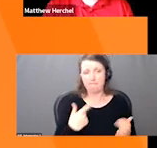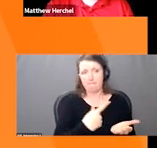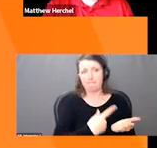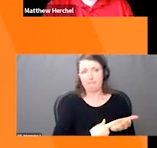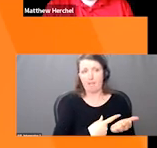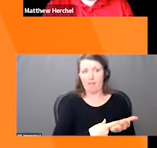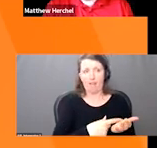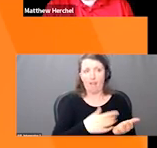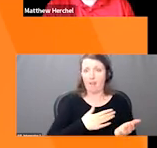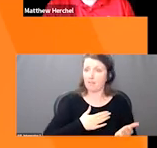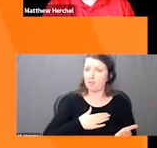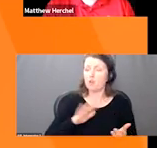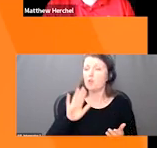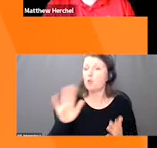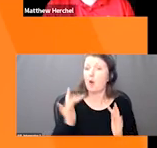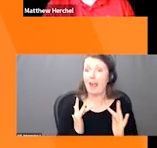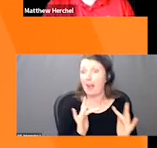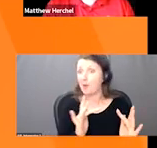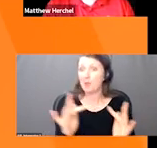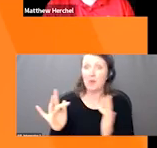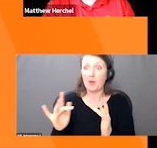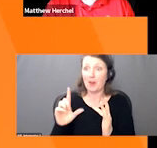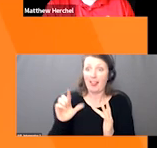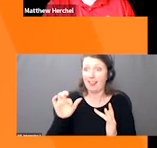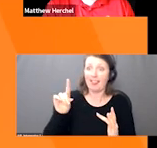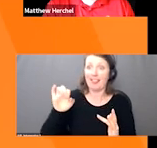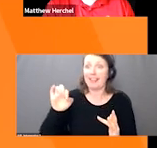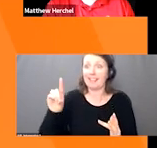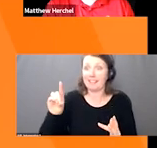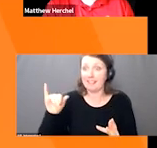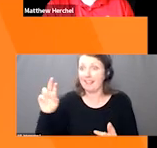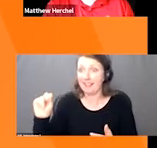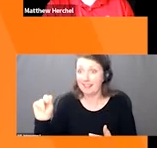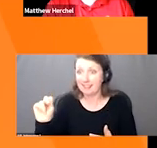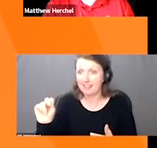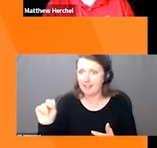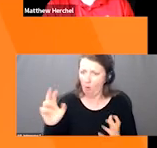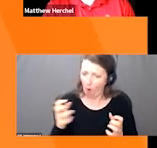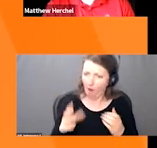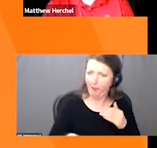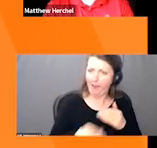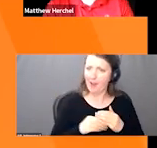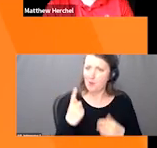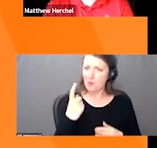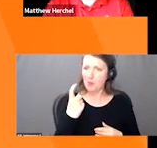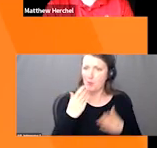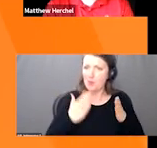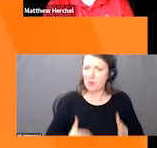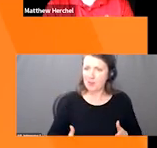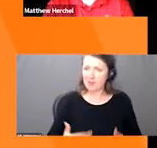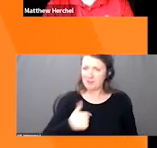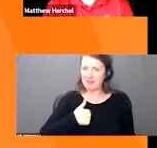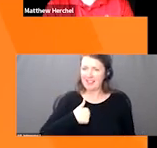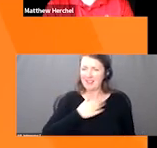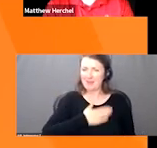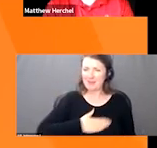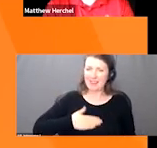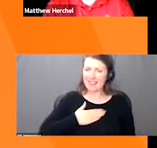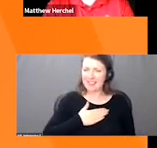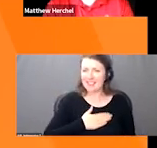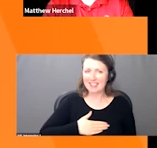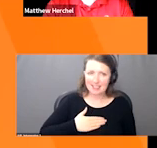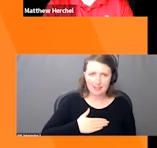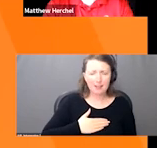me. I'm going to put my contact in the chat. I would love for everyone else to do this